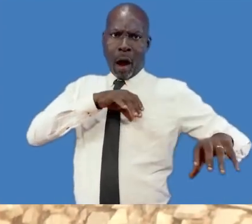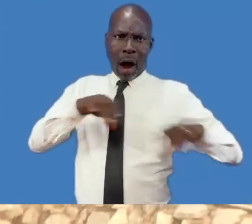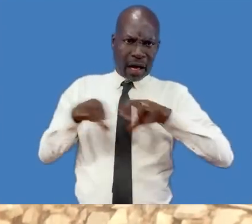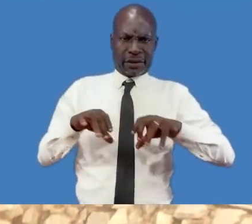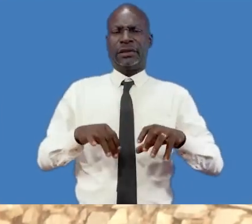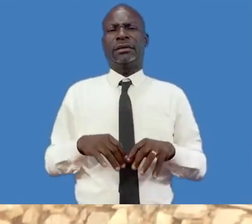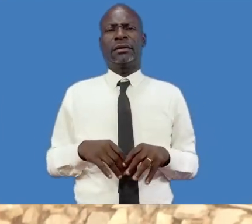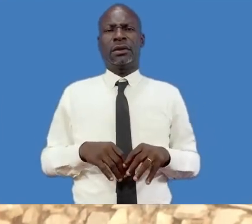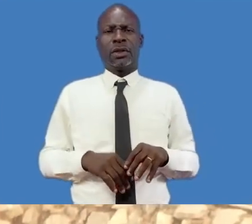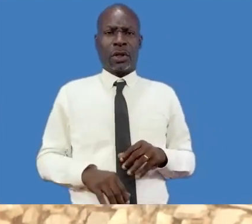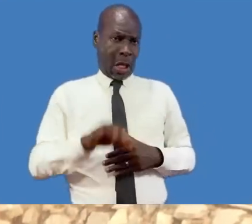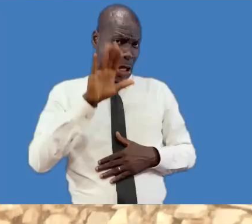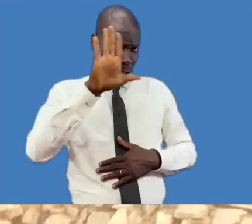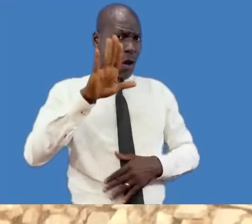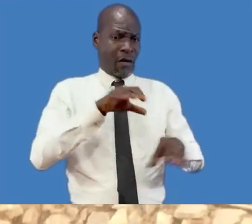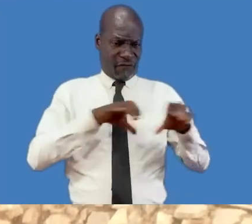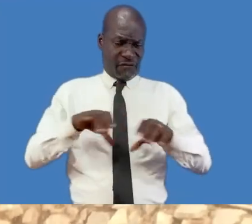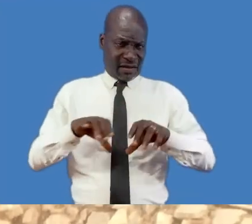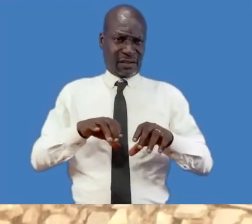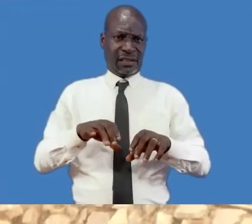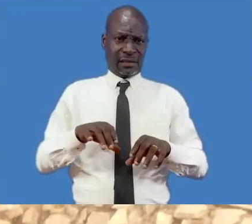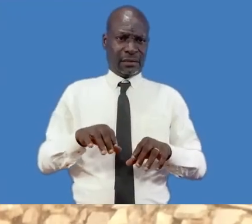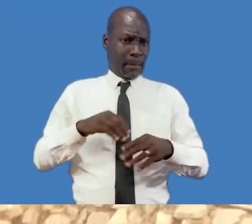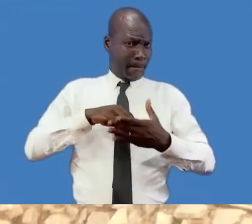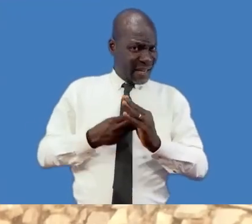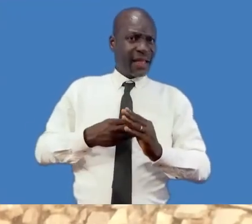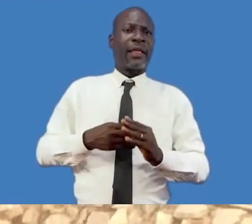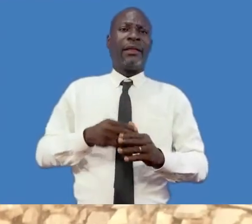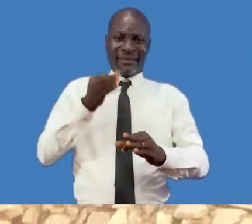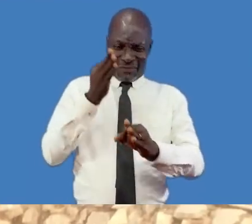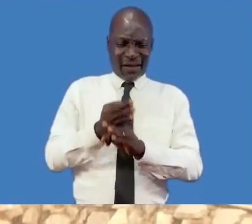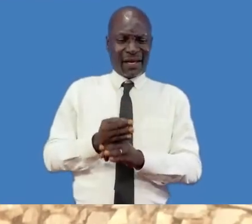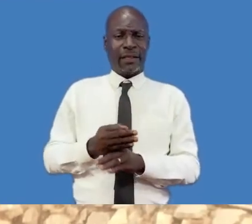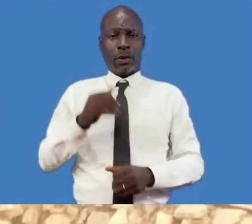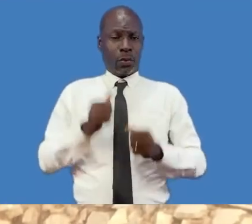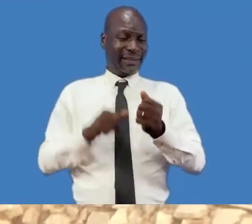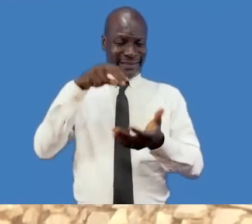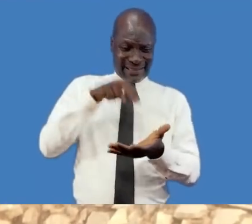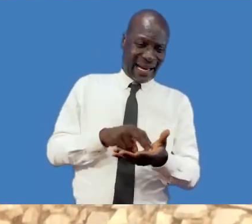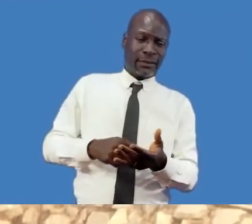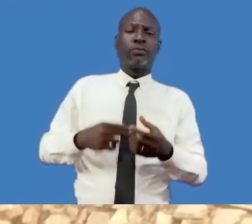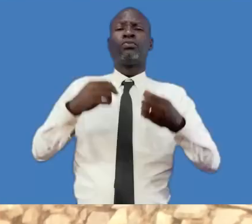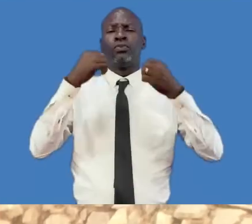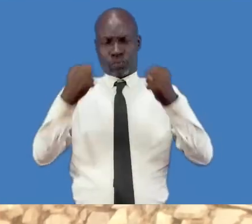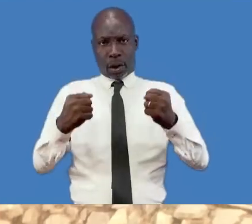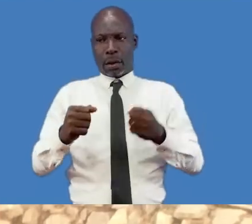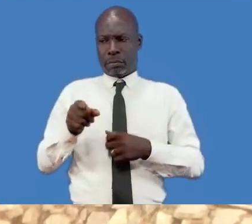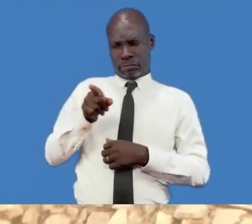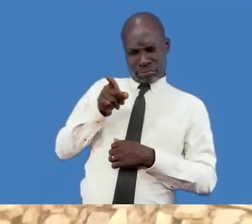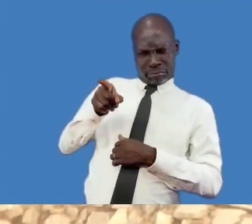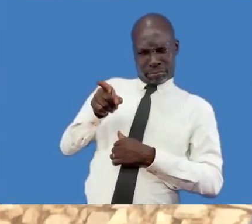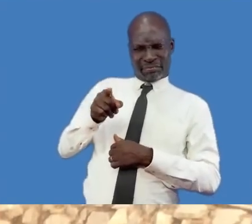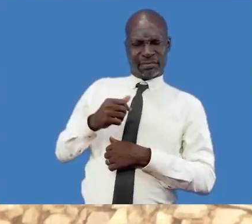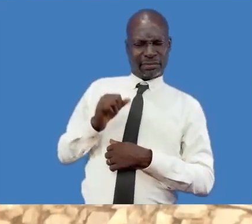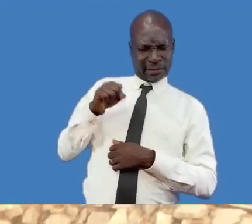no, ɛdeɛ ɛkɔ nnwuma bi mu. Yɛyɛ nneɛma bi a saa nneɛma no gyina hɔ sɛ adeɛ no a yɛyɛeɛ no, ɛnam yɛgyidie